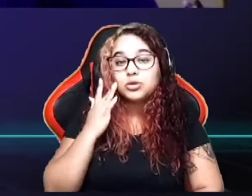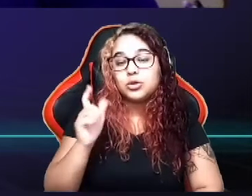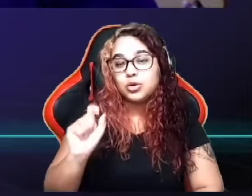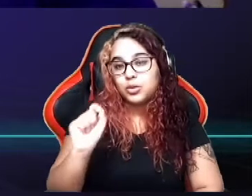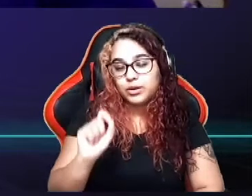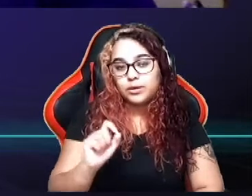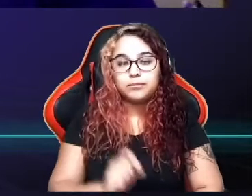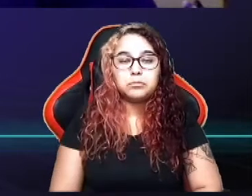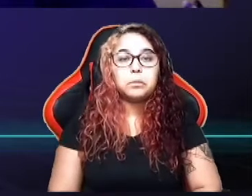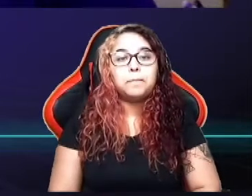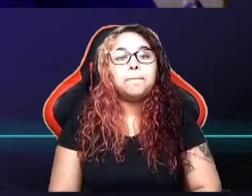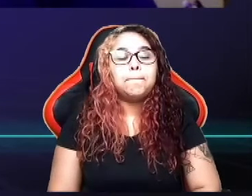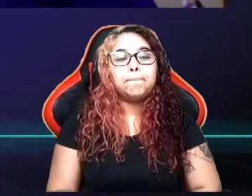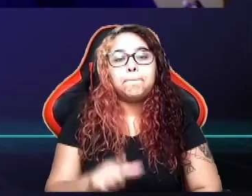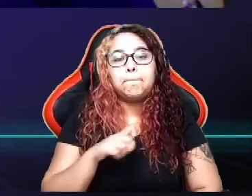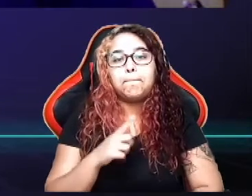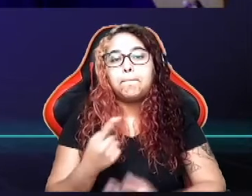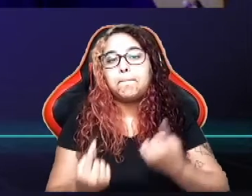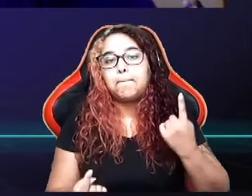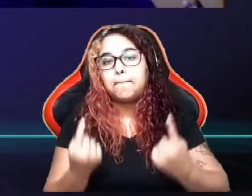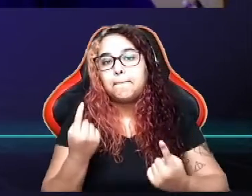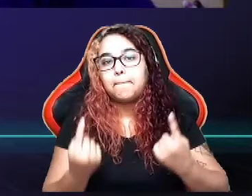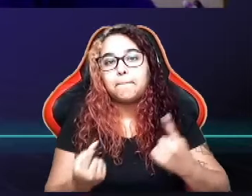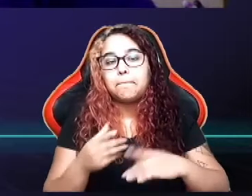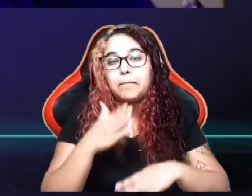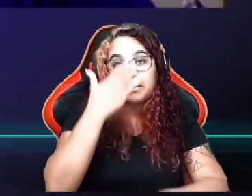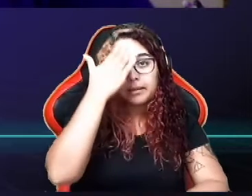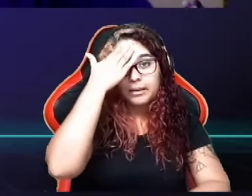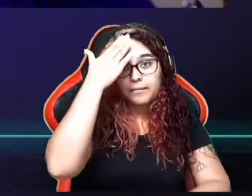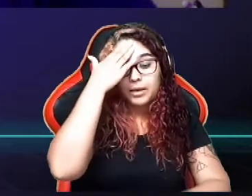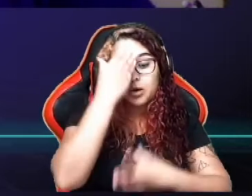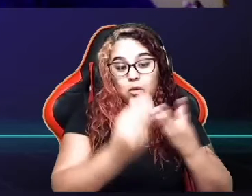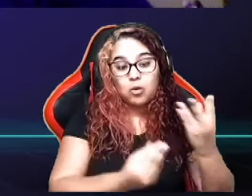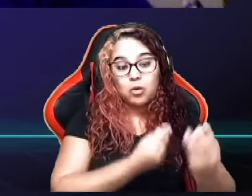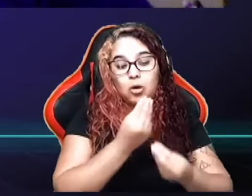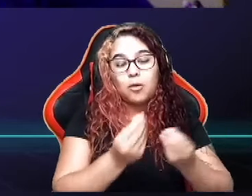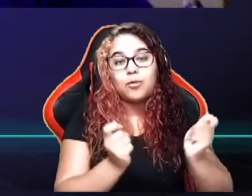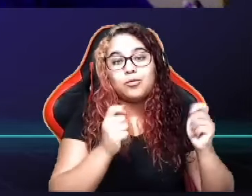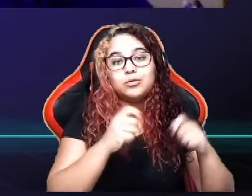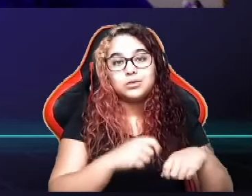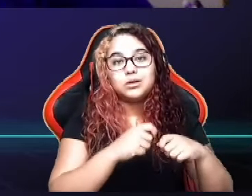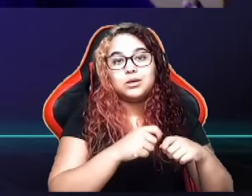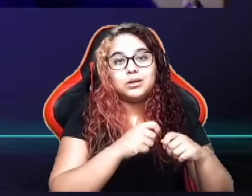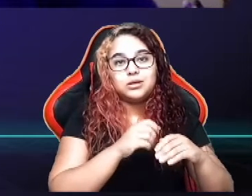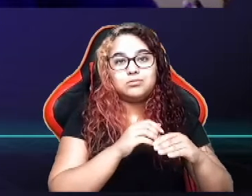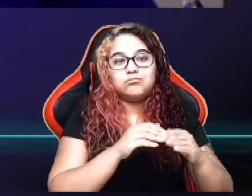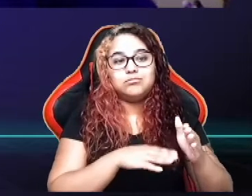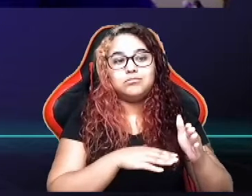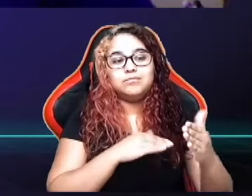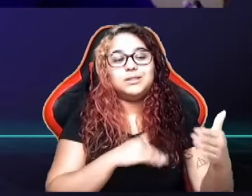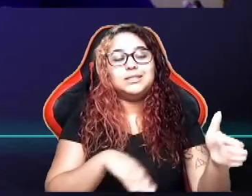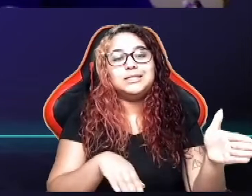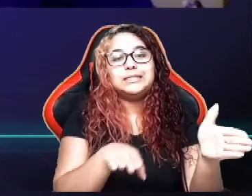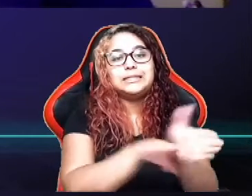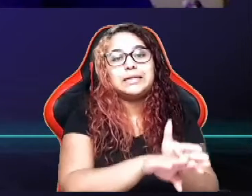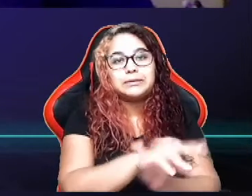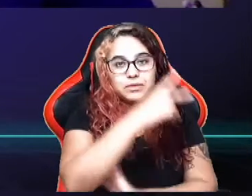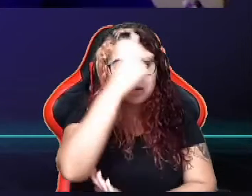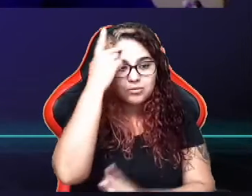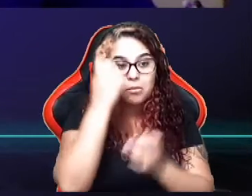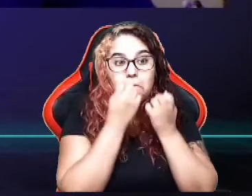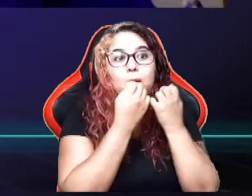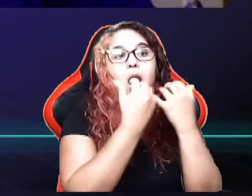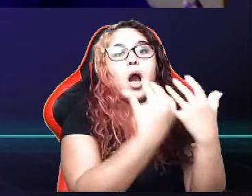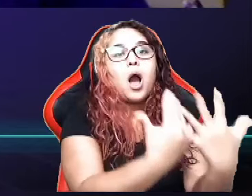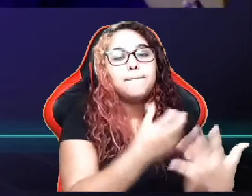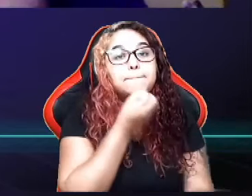I think that the biggest dilemma for game developers is understand how they can have a good sort of